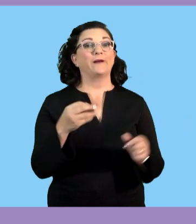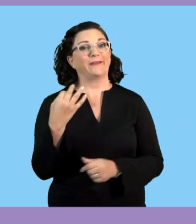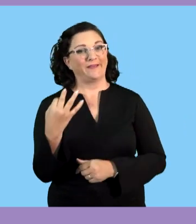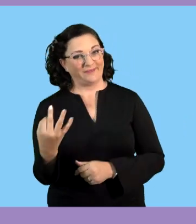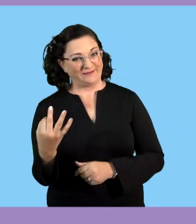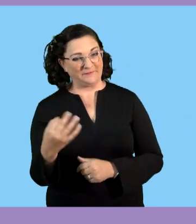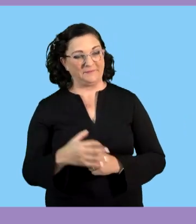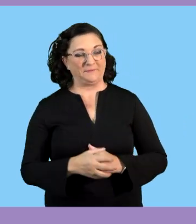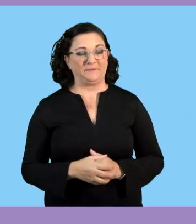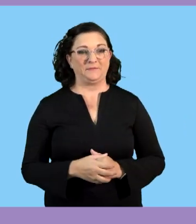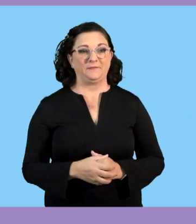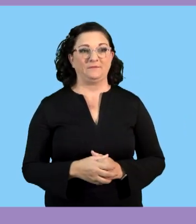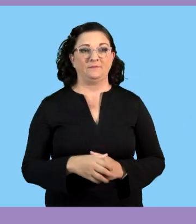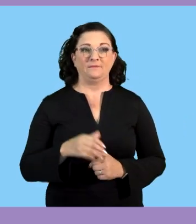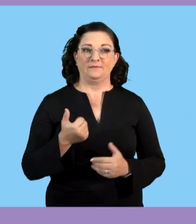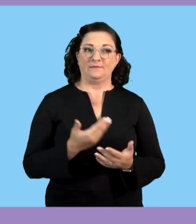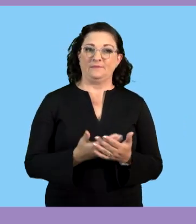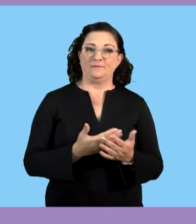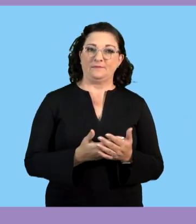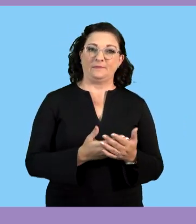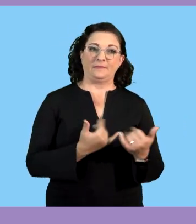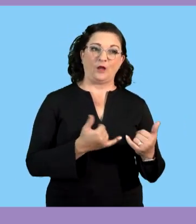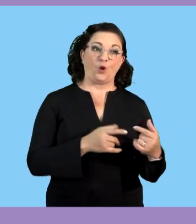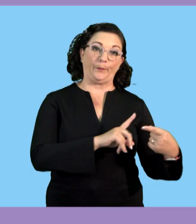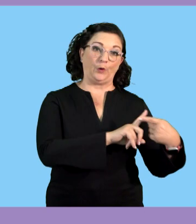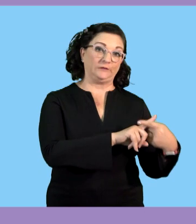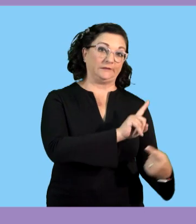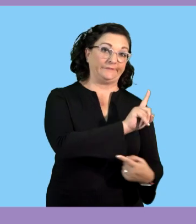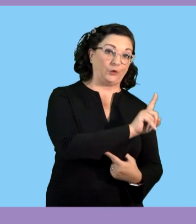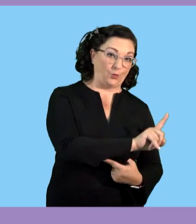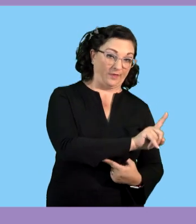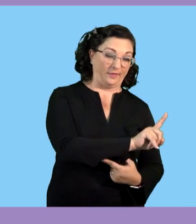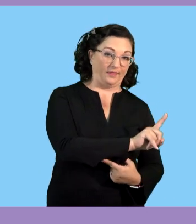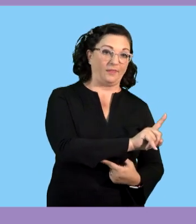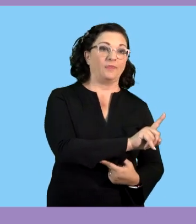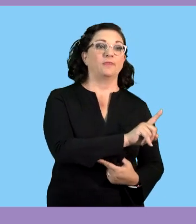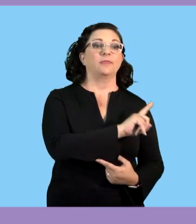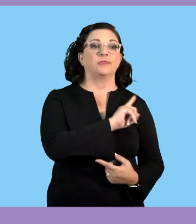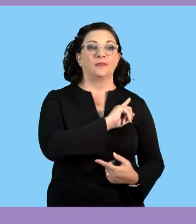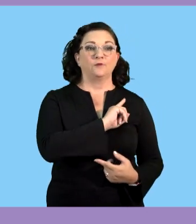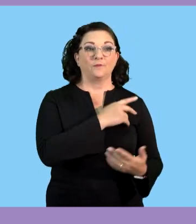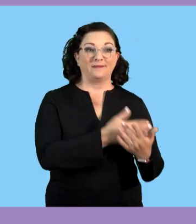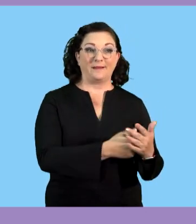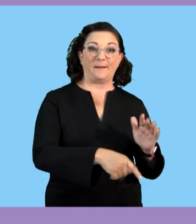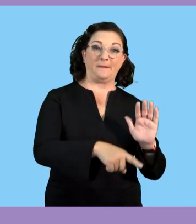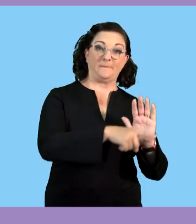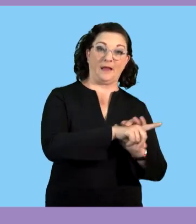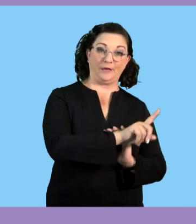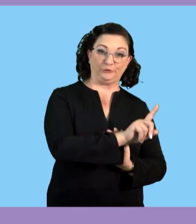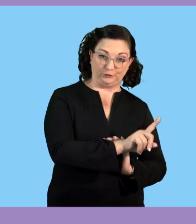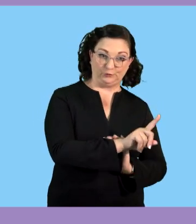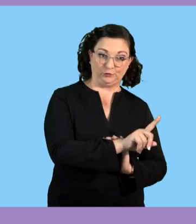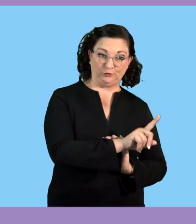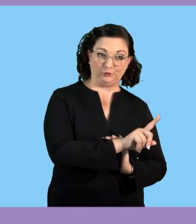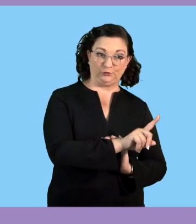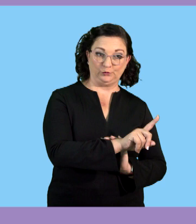3. So how do we work with that? We use the additive inverse of a positive 1, which is a negative 1. So